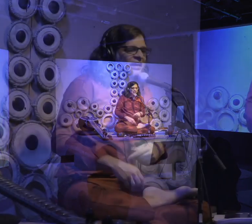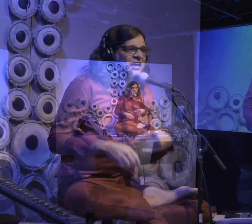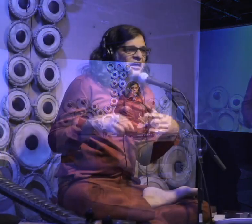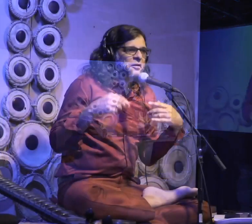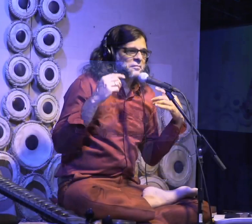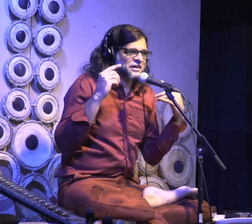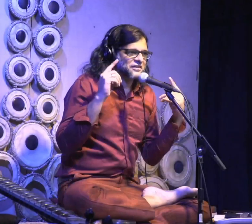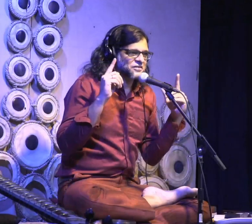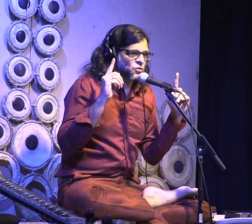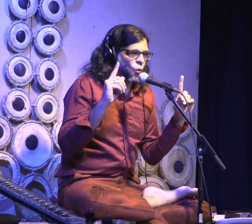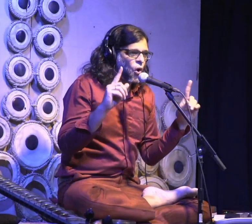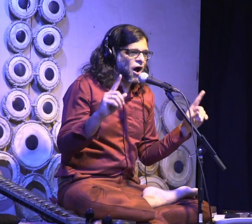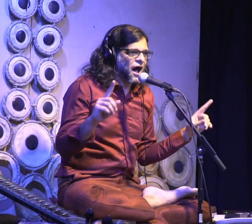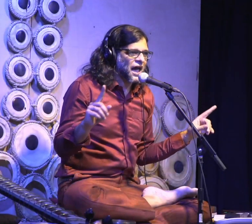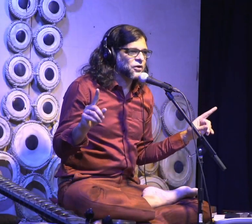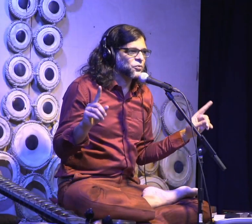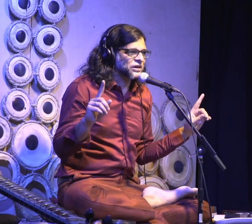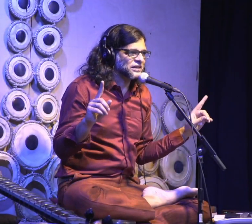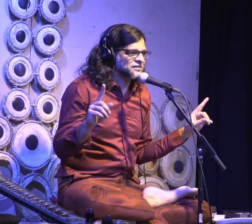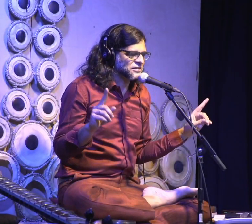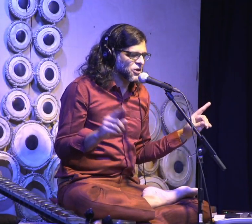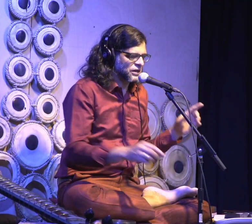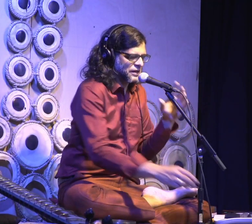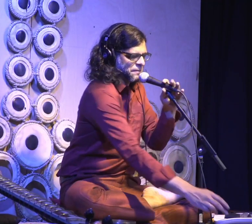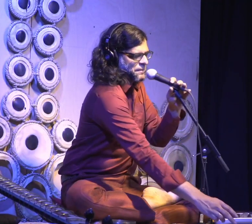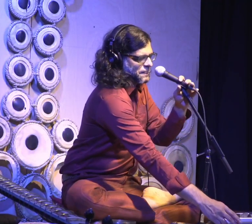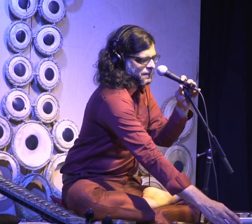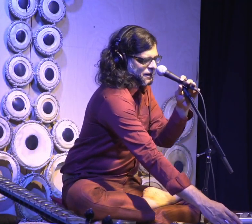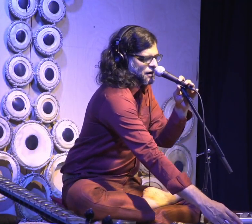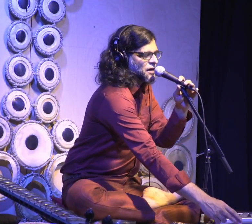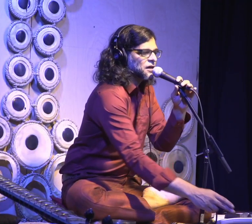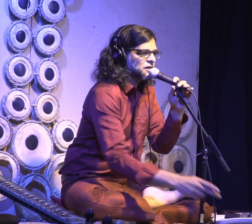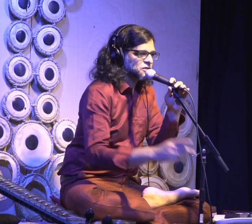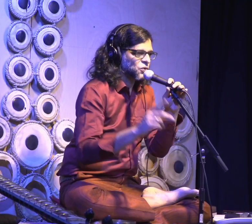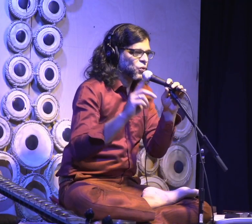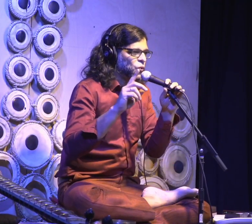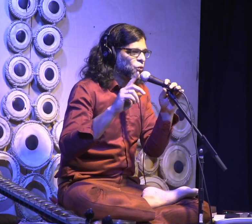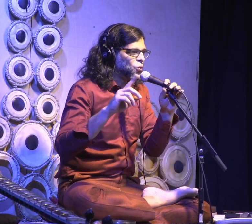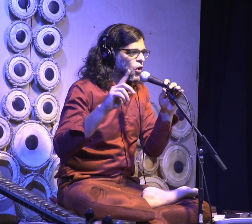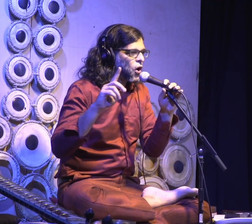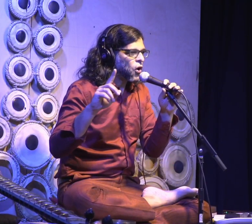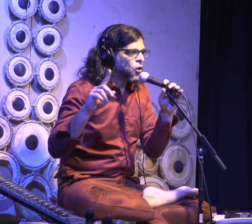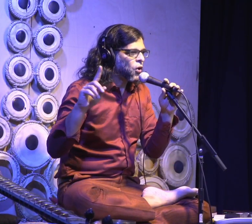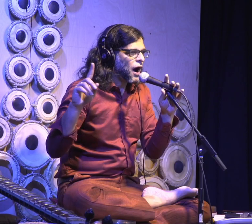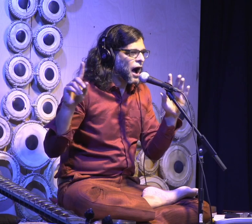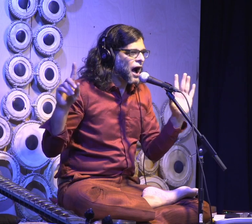right, because why, really slowly, is